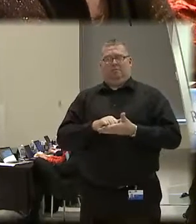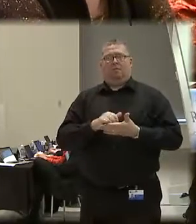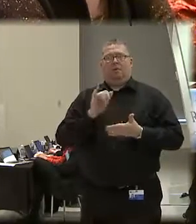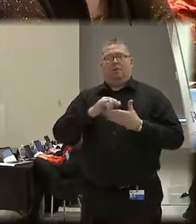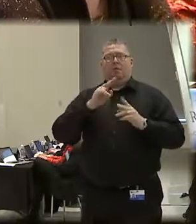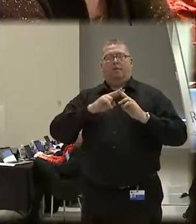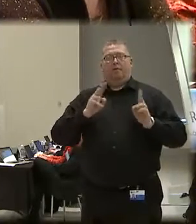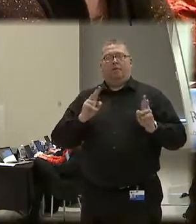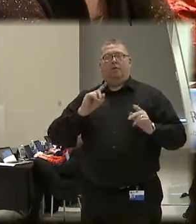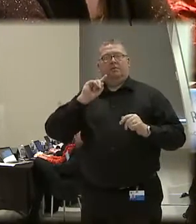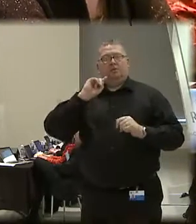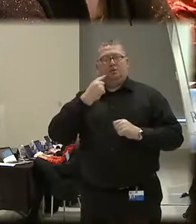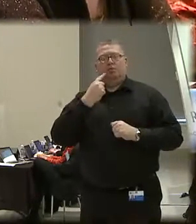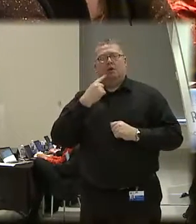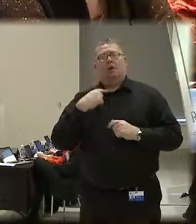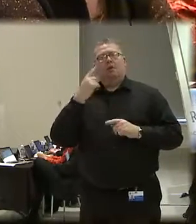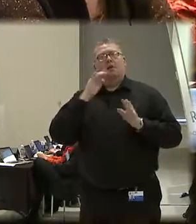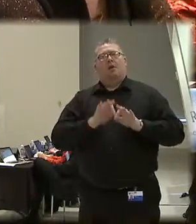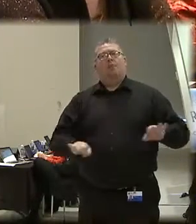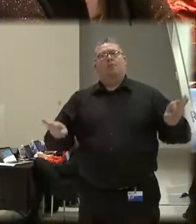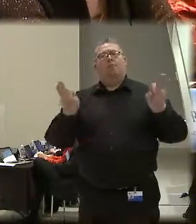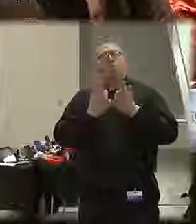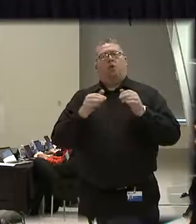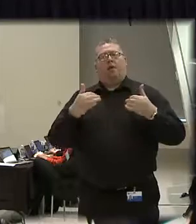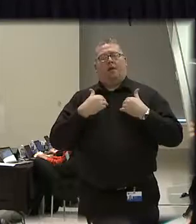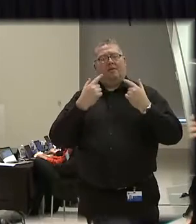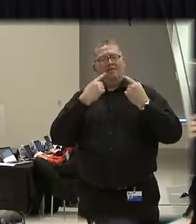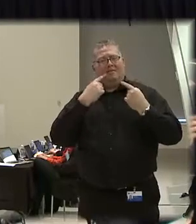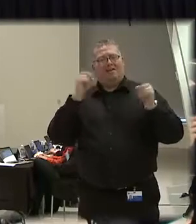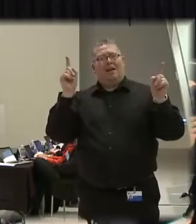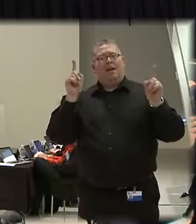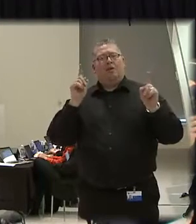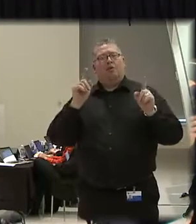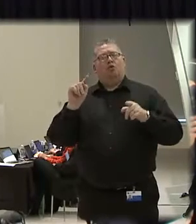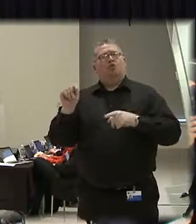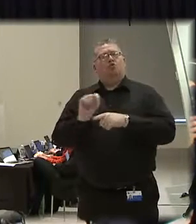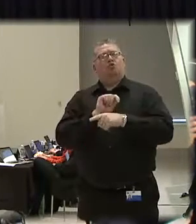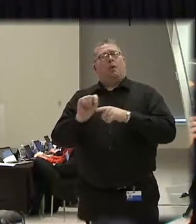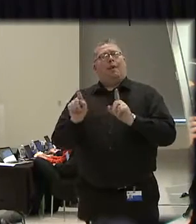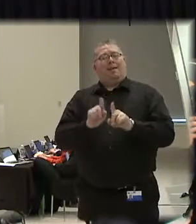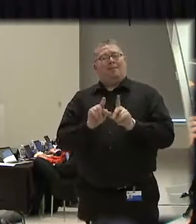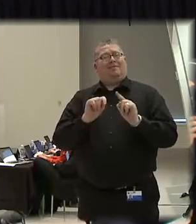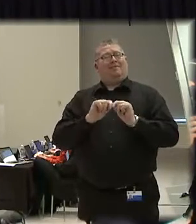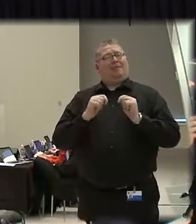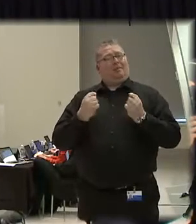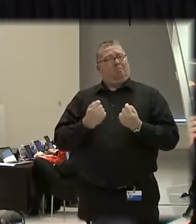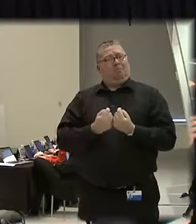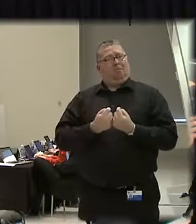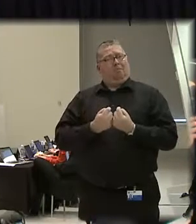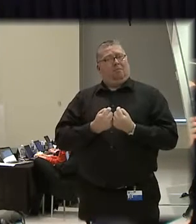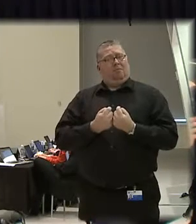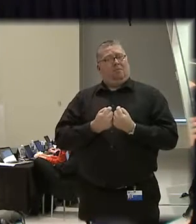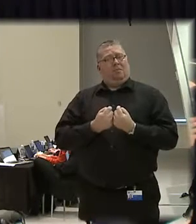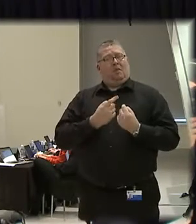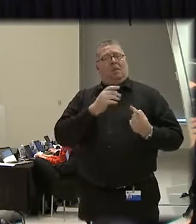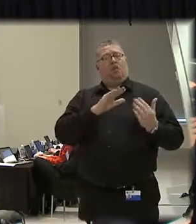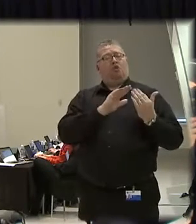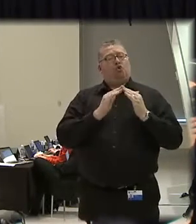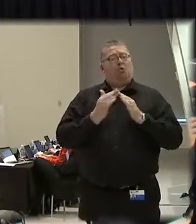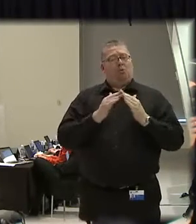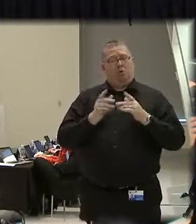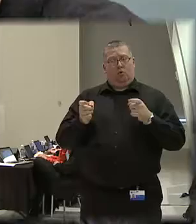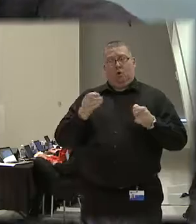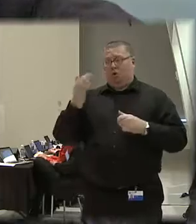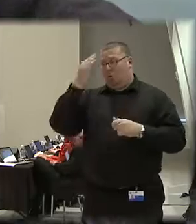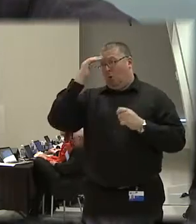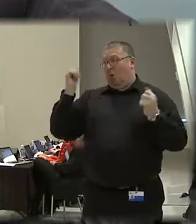critical to our success was training as a team and having command and control and knowing where all